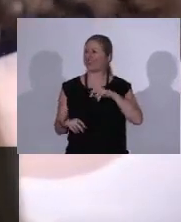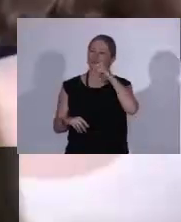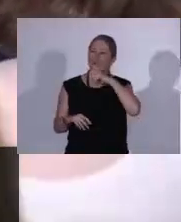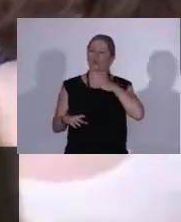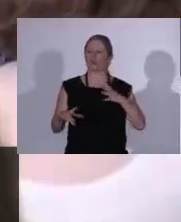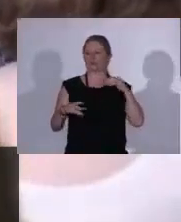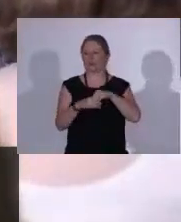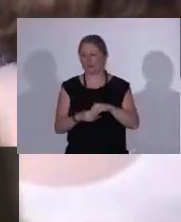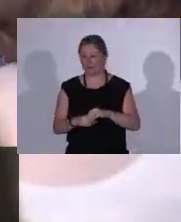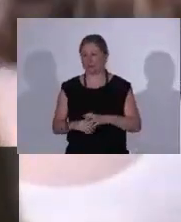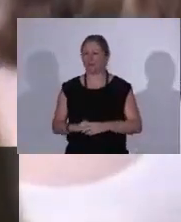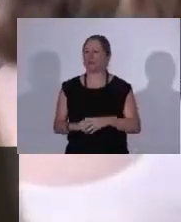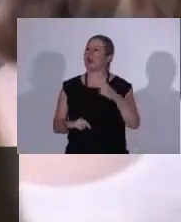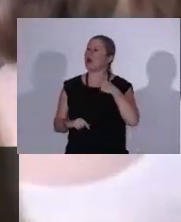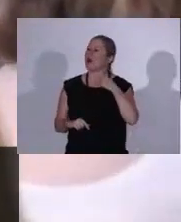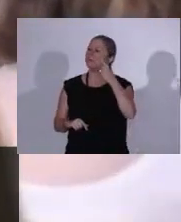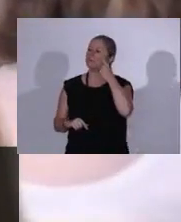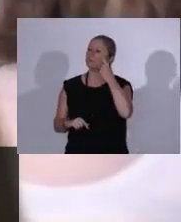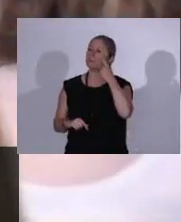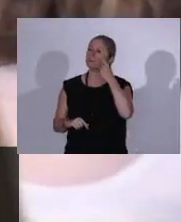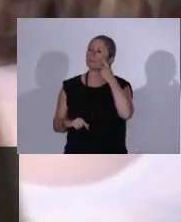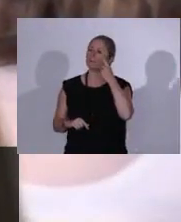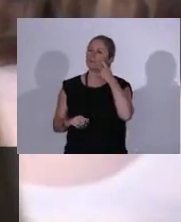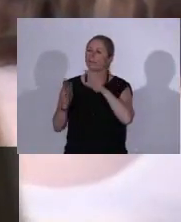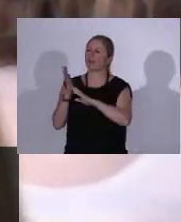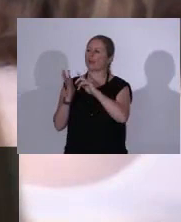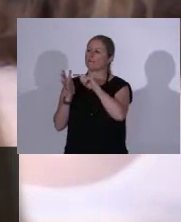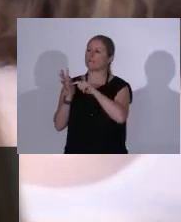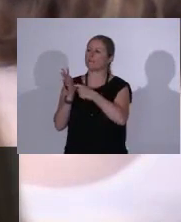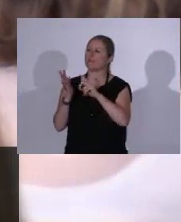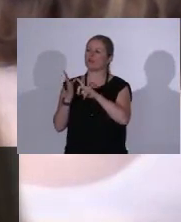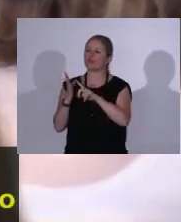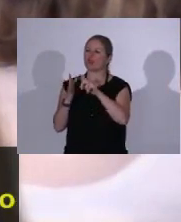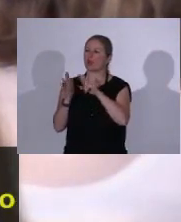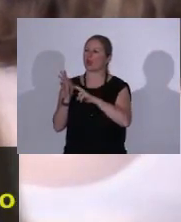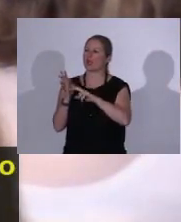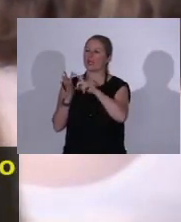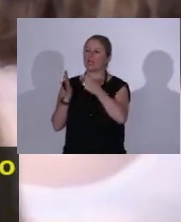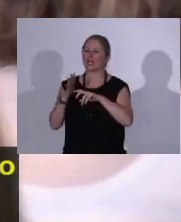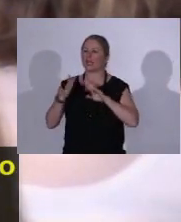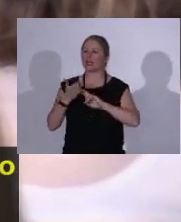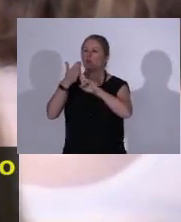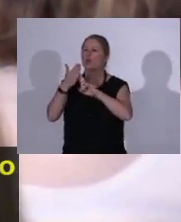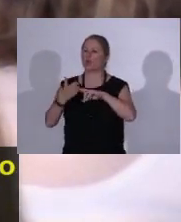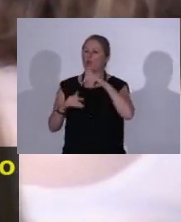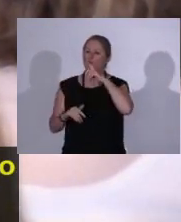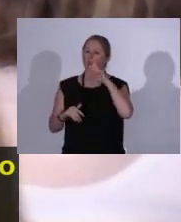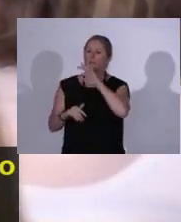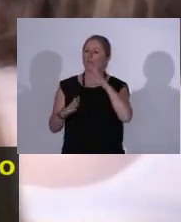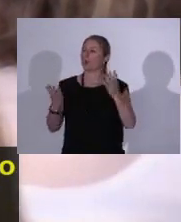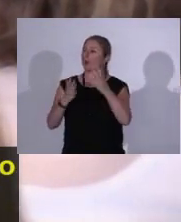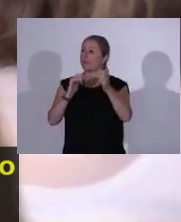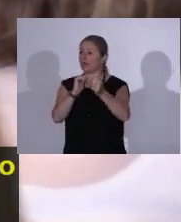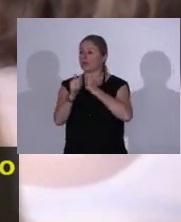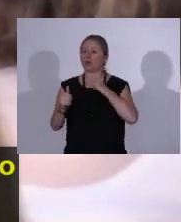this. Just looking at the Metro Inner North, you said most people don't look by sport. So when I go select sport, all